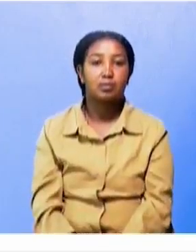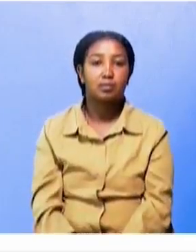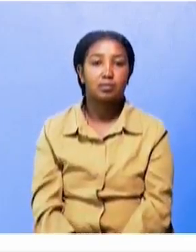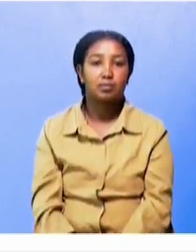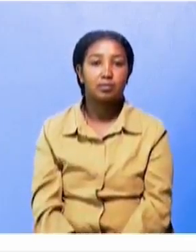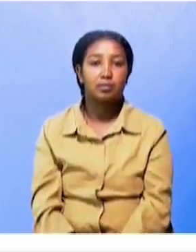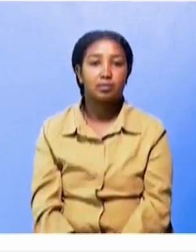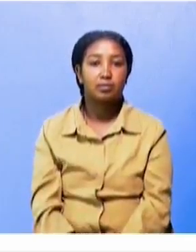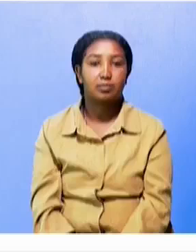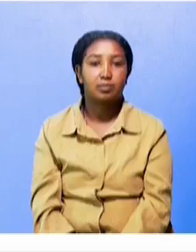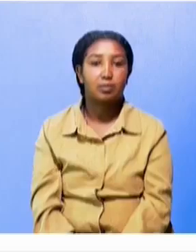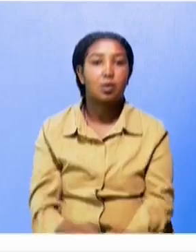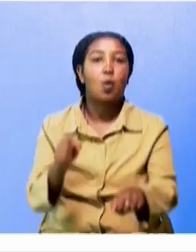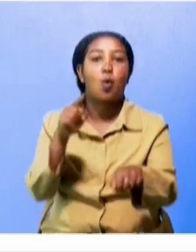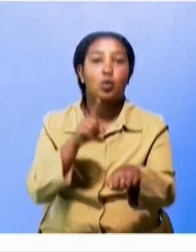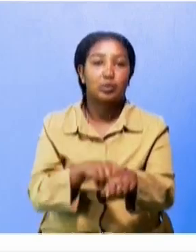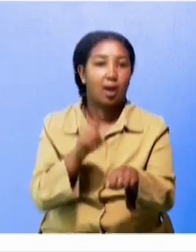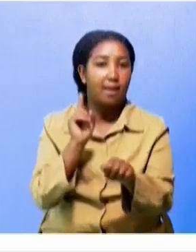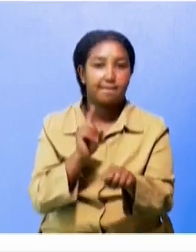on time.